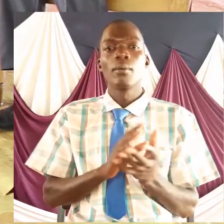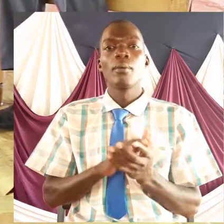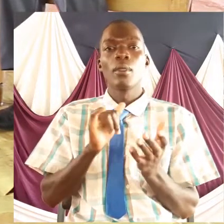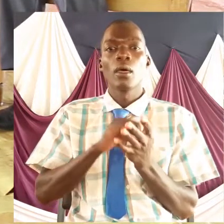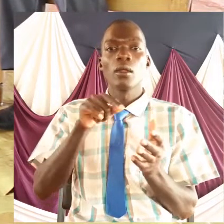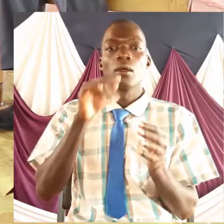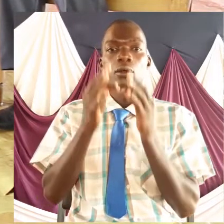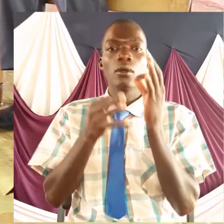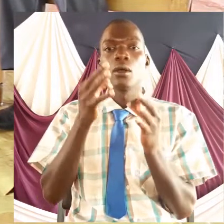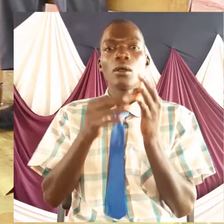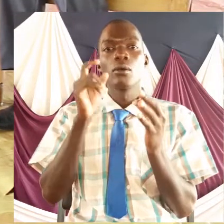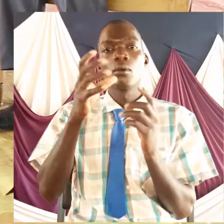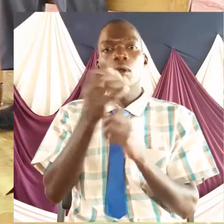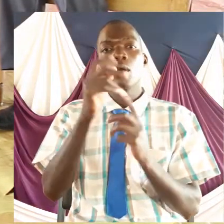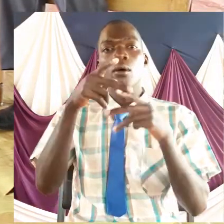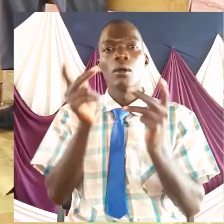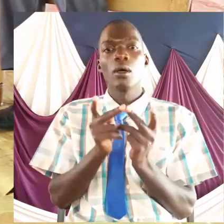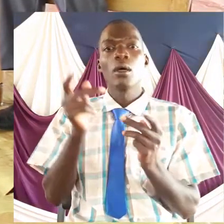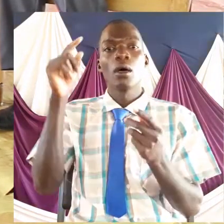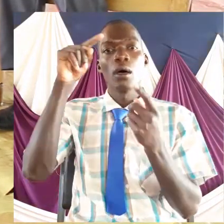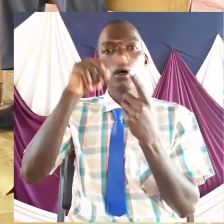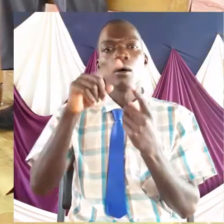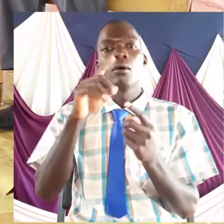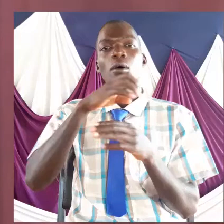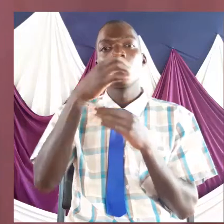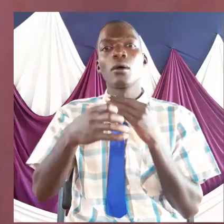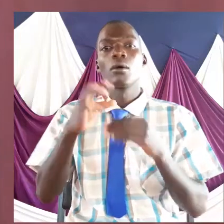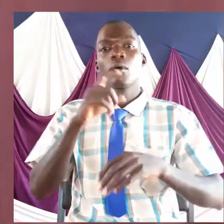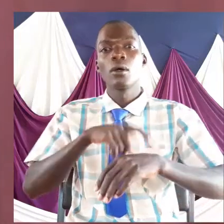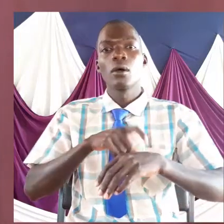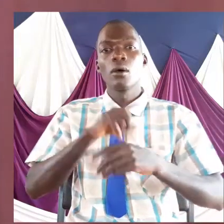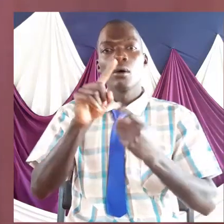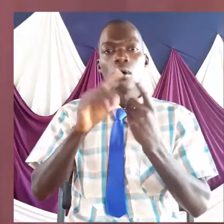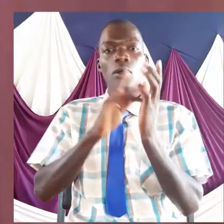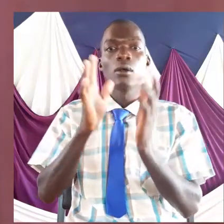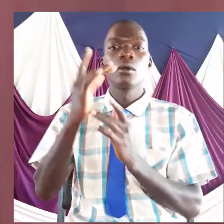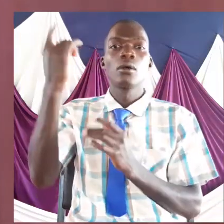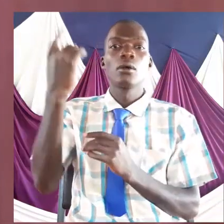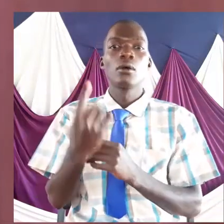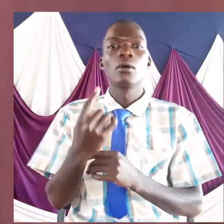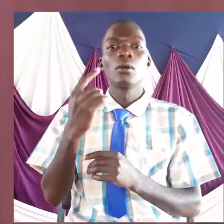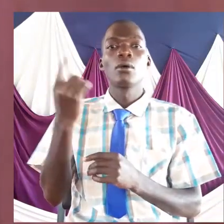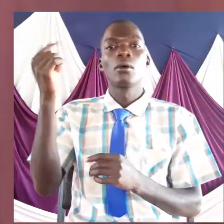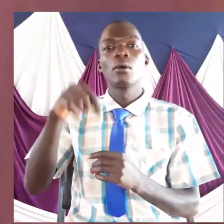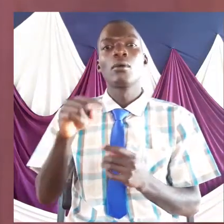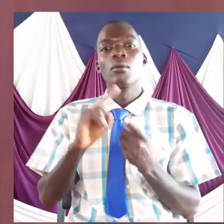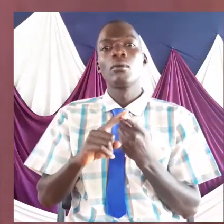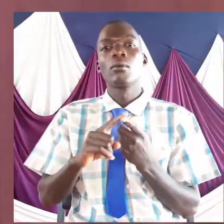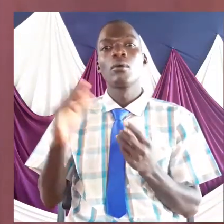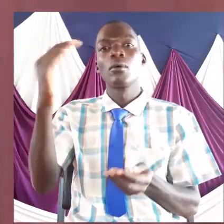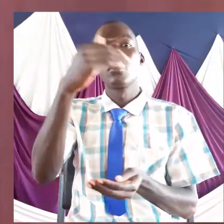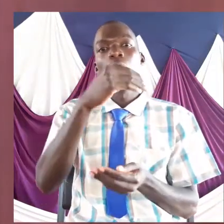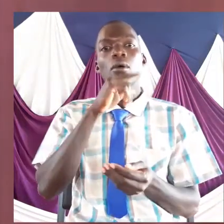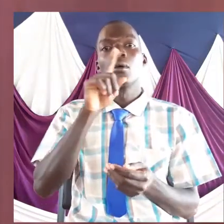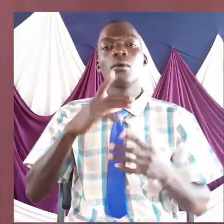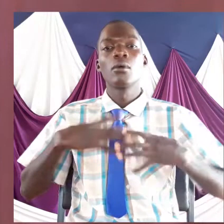this judgment would take place up to the end of time. That is when Jesus Christ shall come to collect